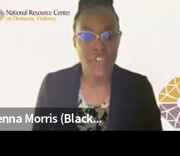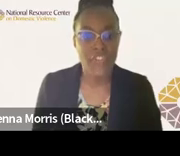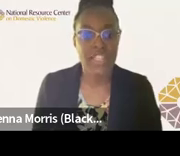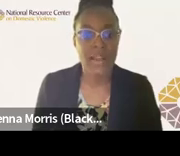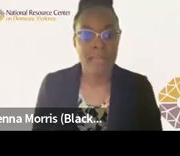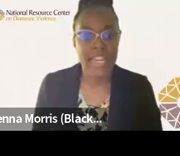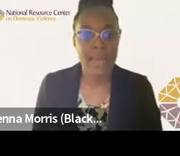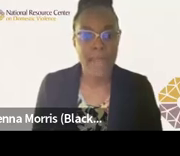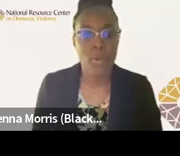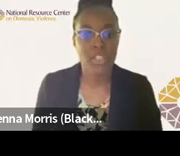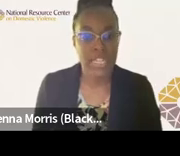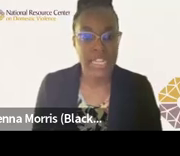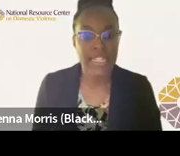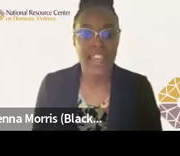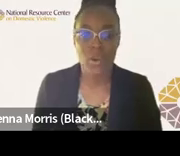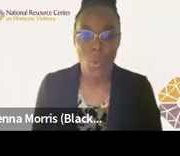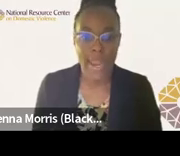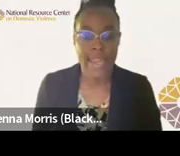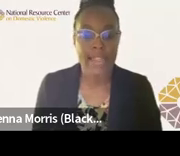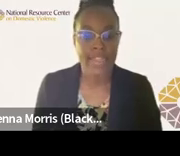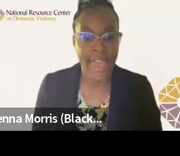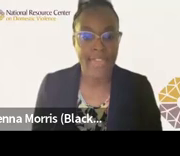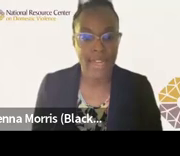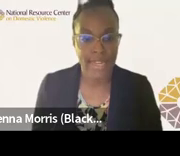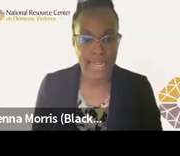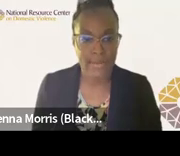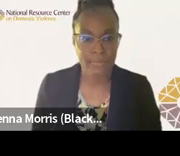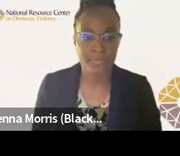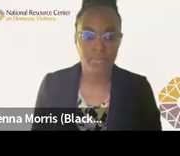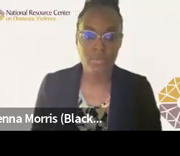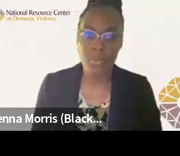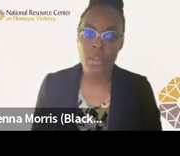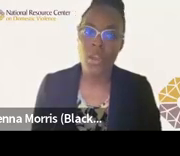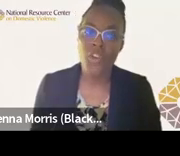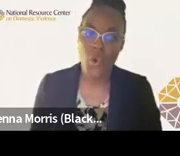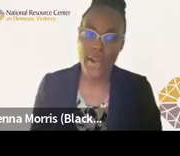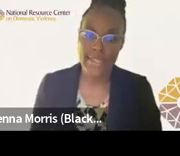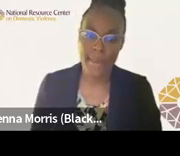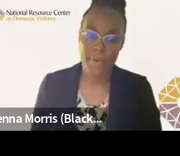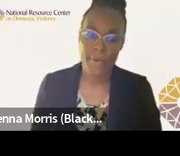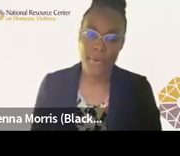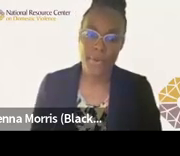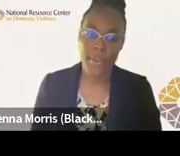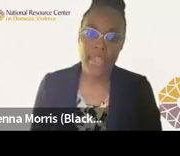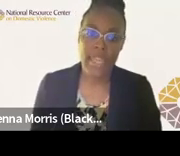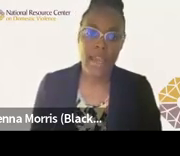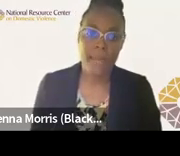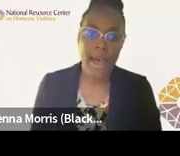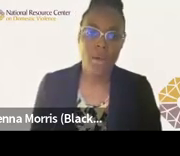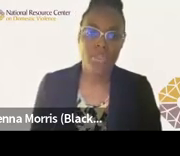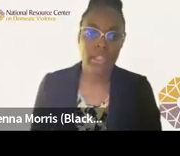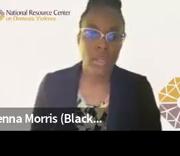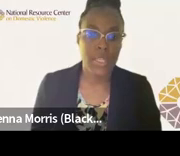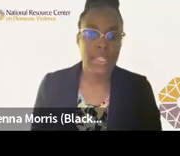the surface of meeting people's needs in the ways that they need. For example,